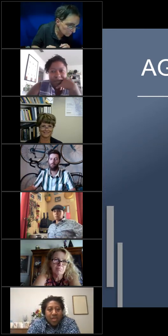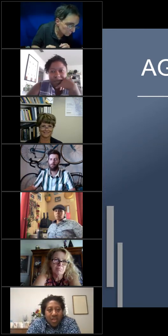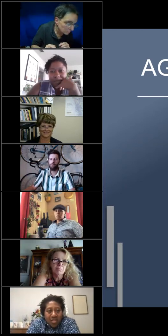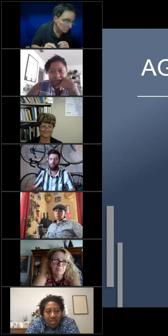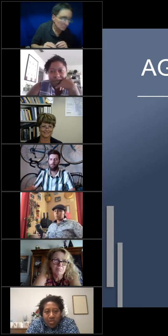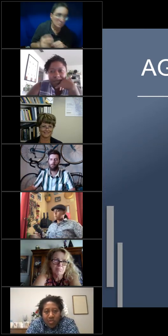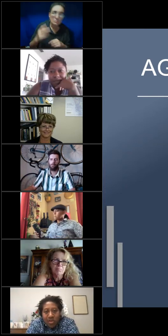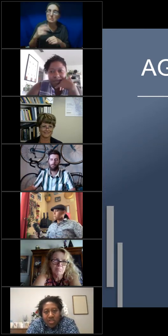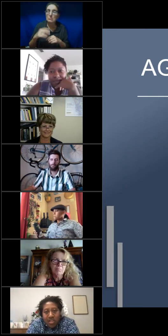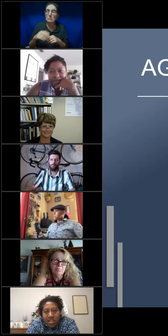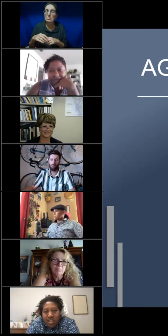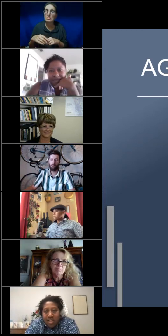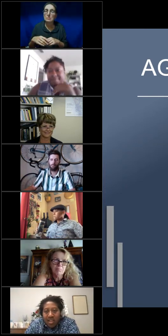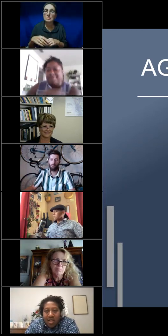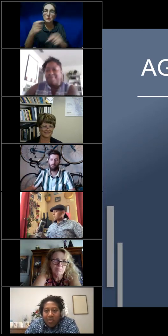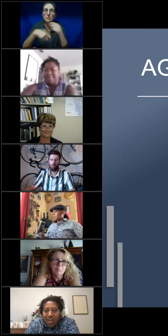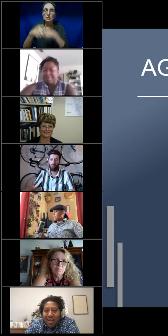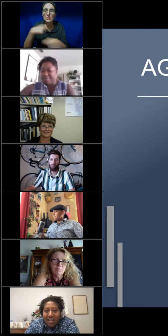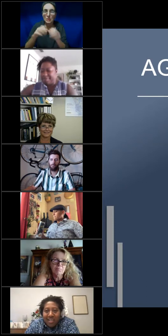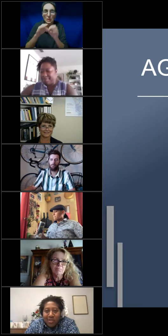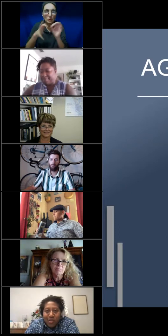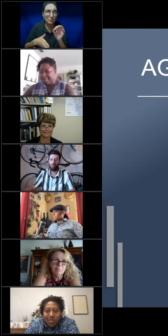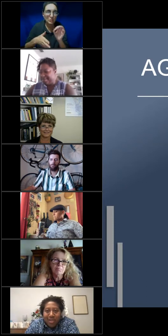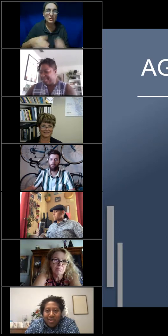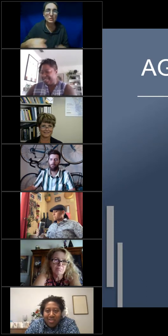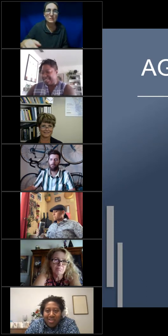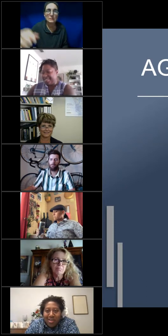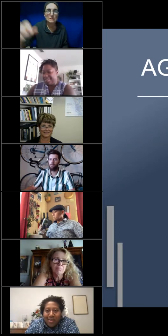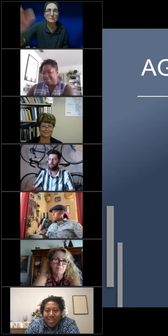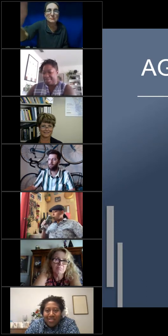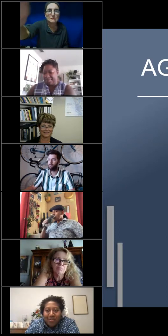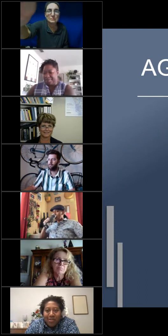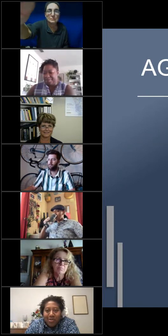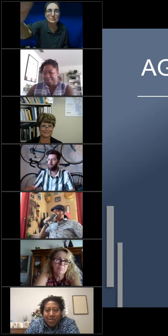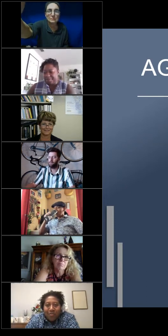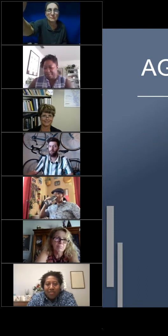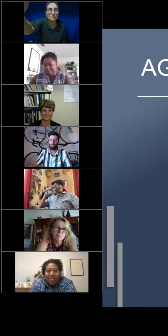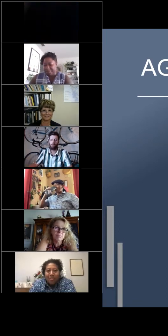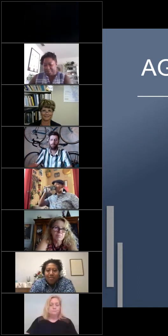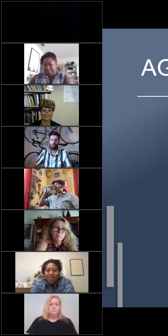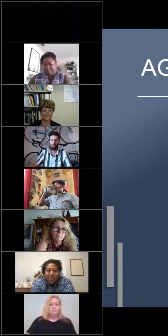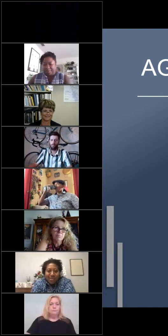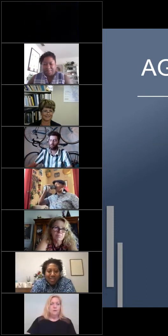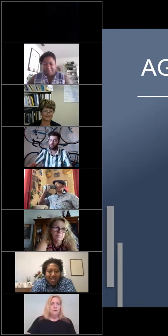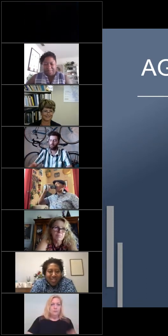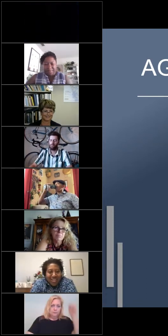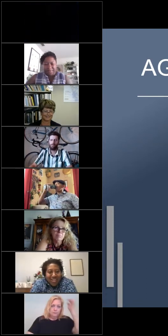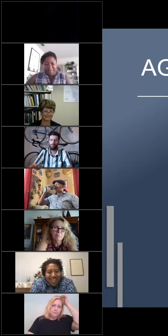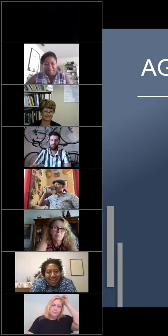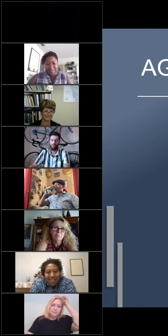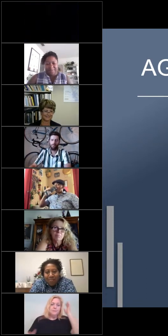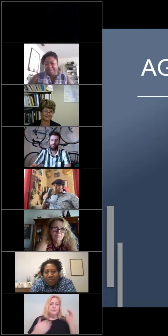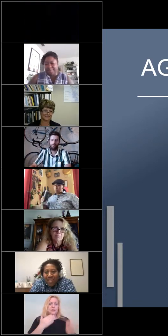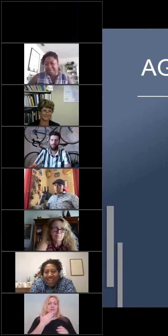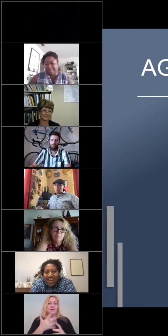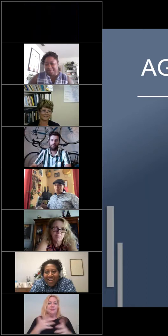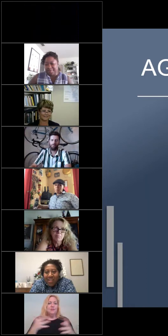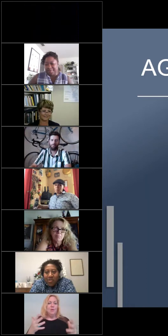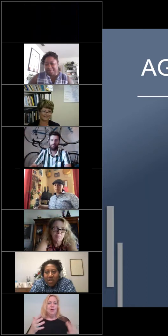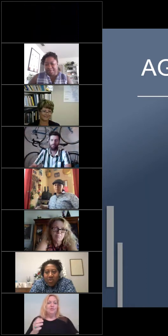Awesome. Thank you so much. And again, I'm sorry I can't join this panel. It has a few of my favorite folks on it.